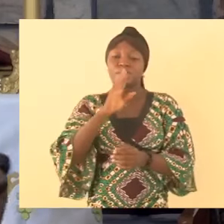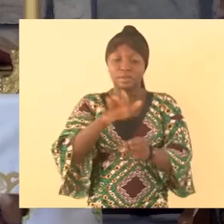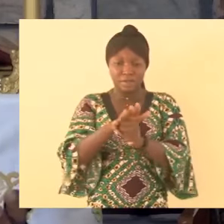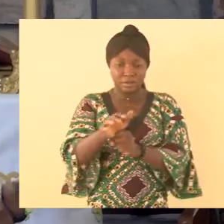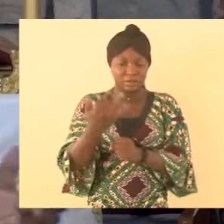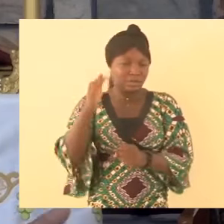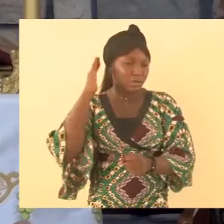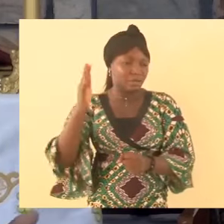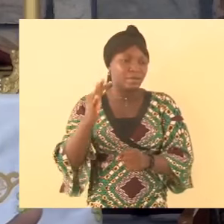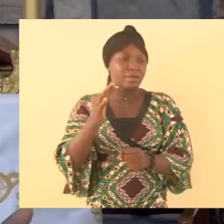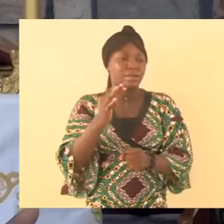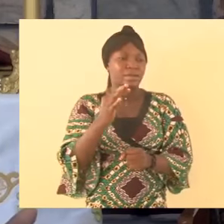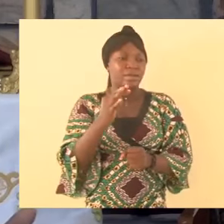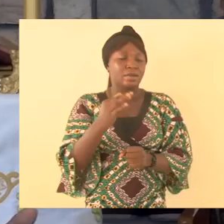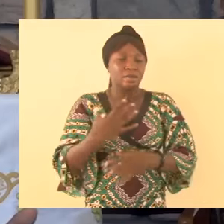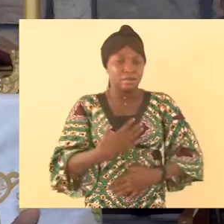there will soon be famine.